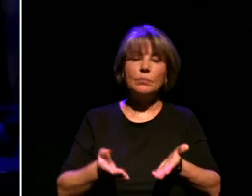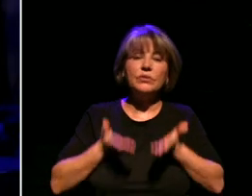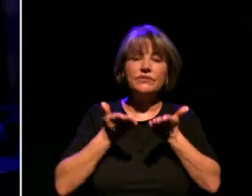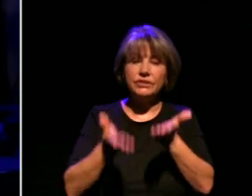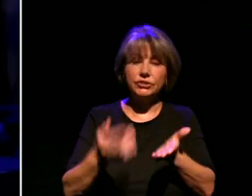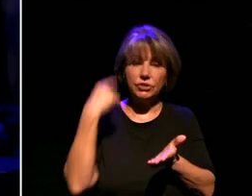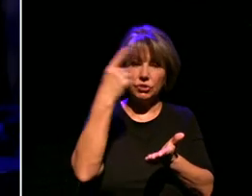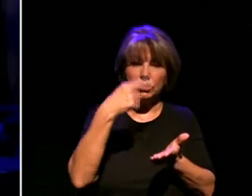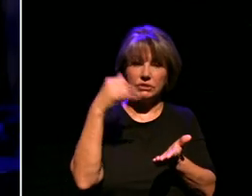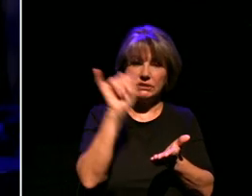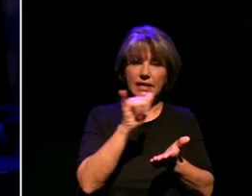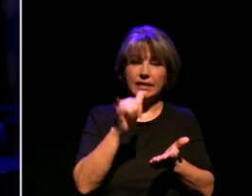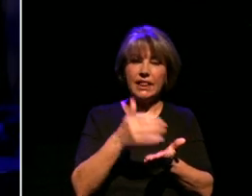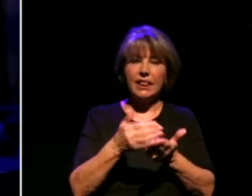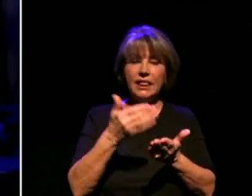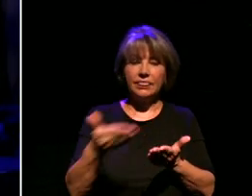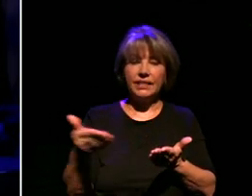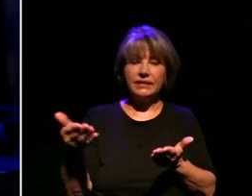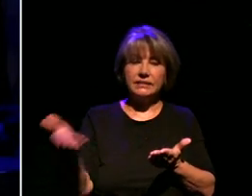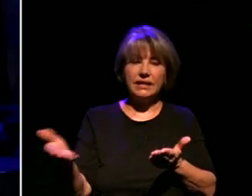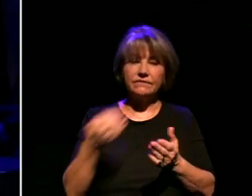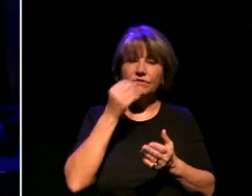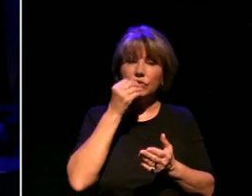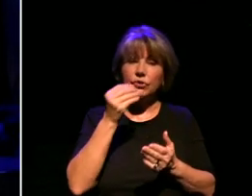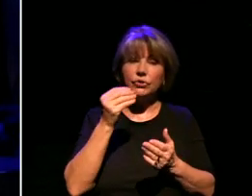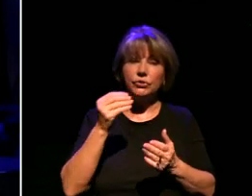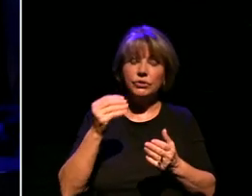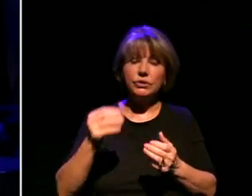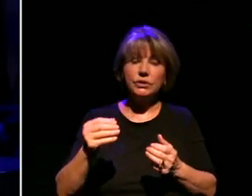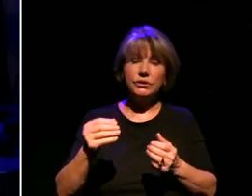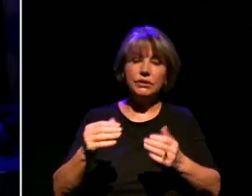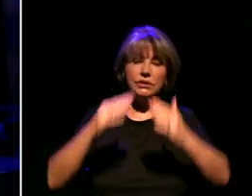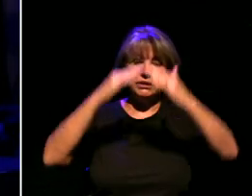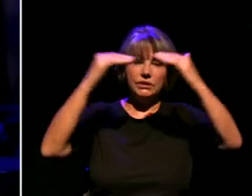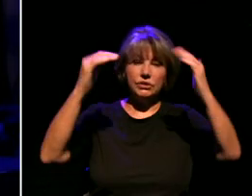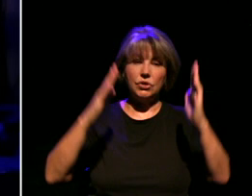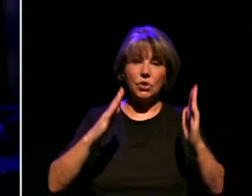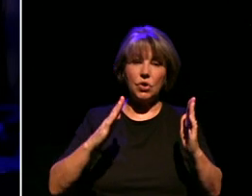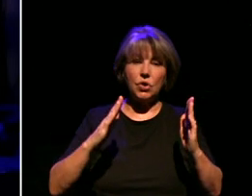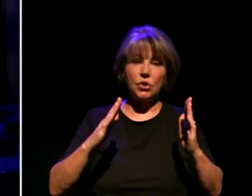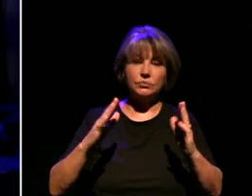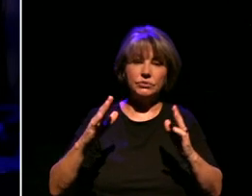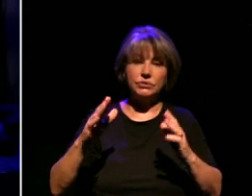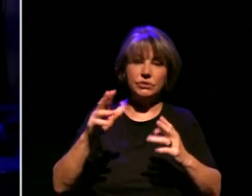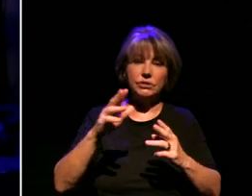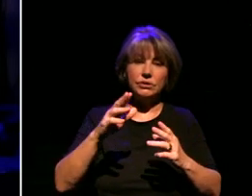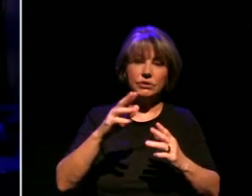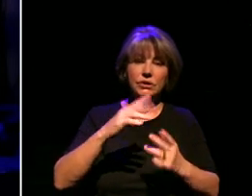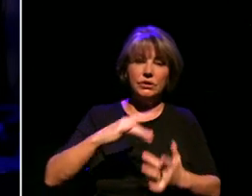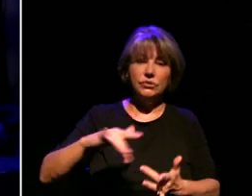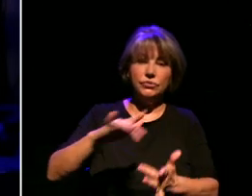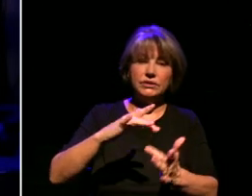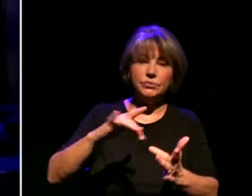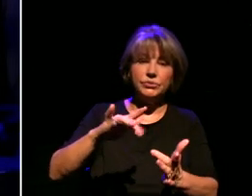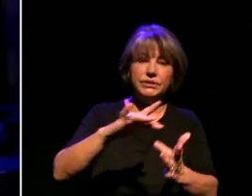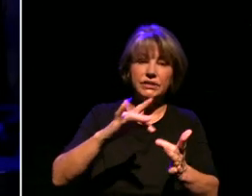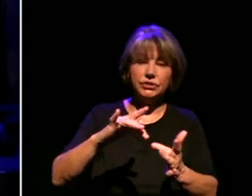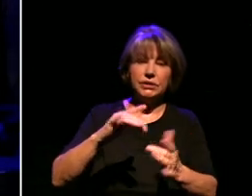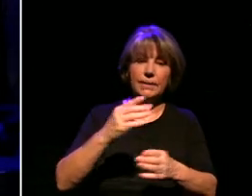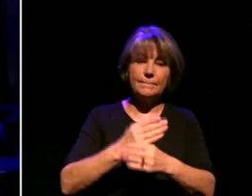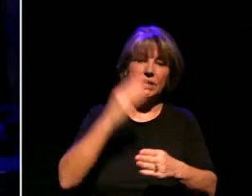us, it includes things like food and shelter, a transportation, whether that's a bus or a bike or a